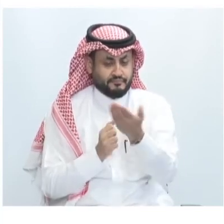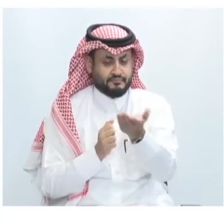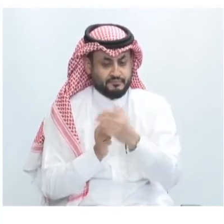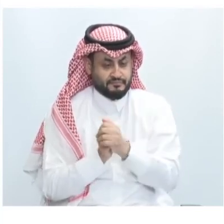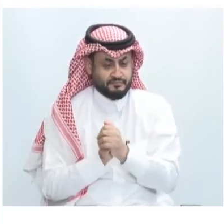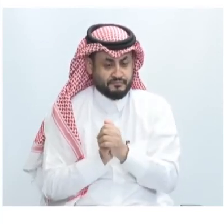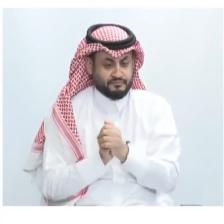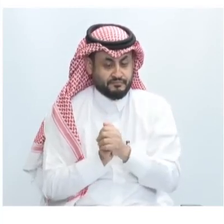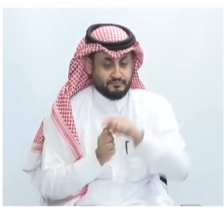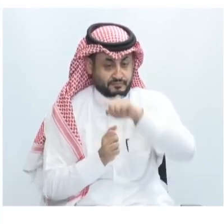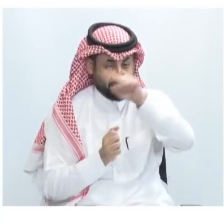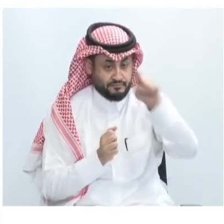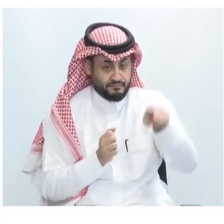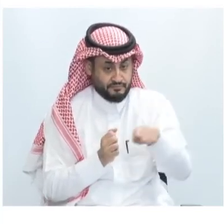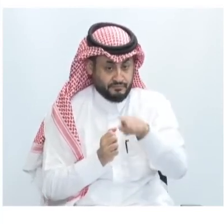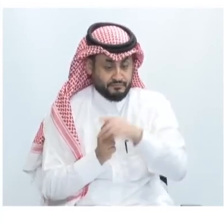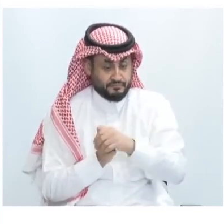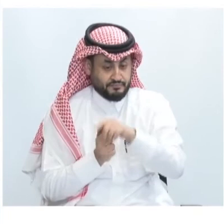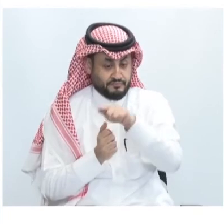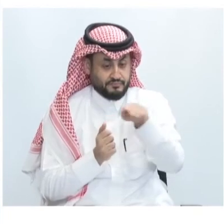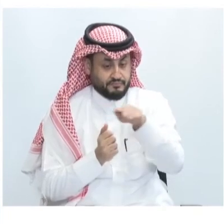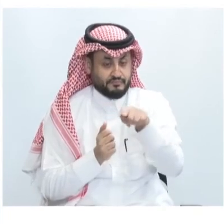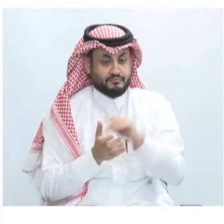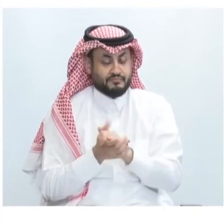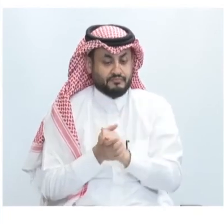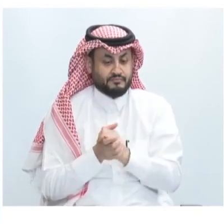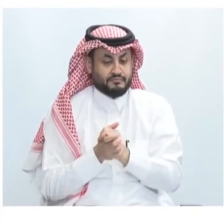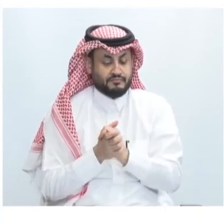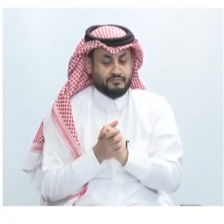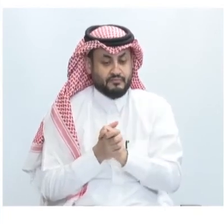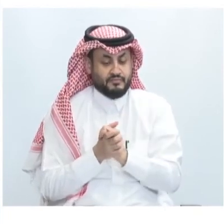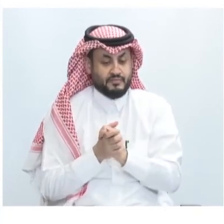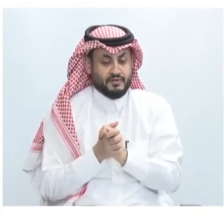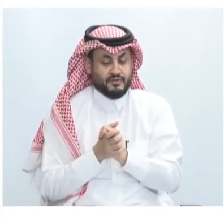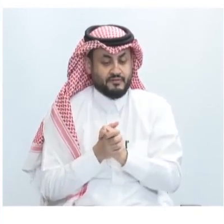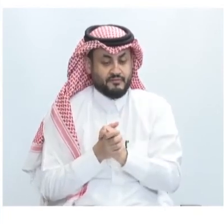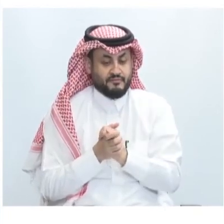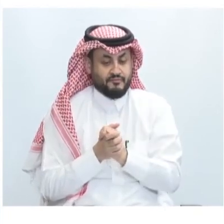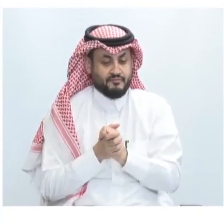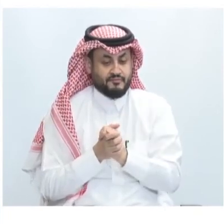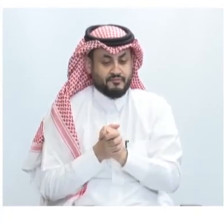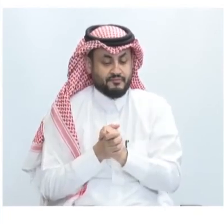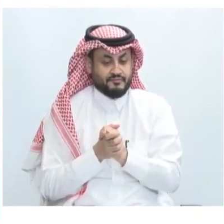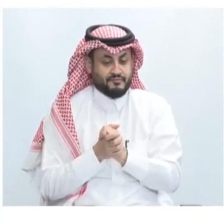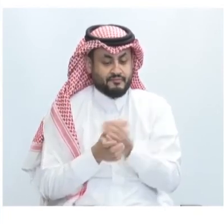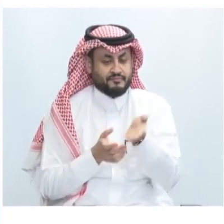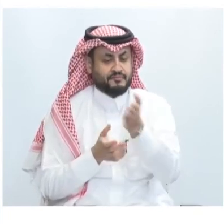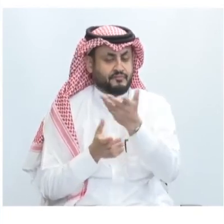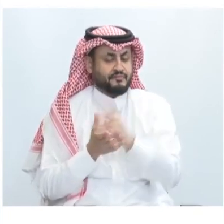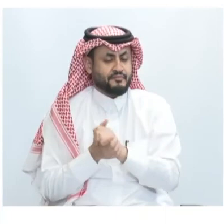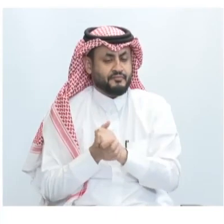So, like C, then a line like this. Excellent. So, after G, we have